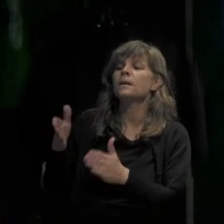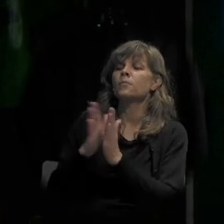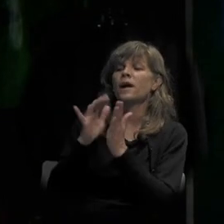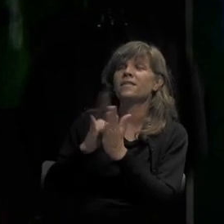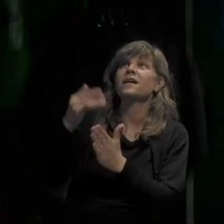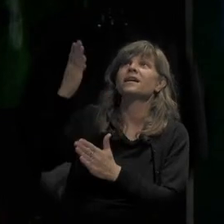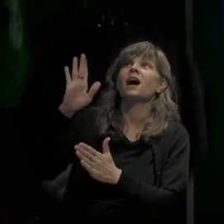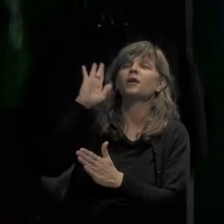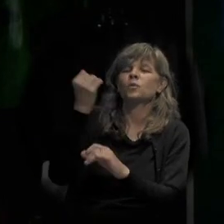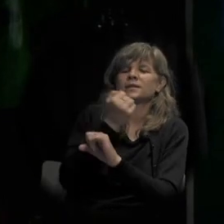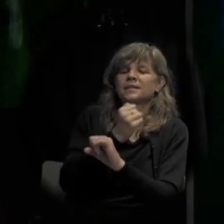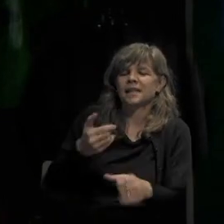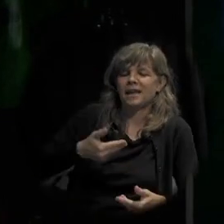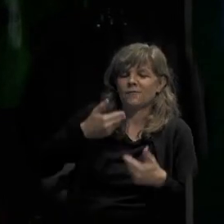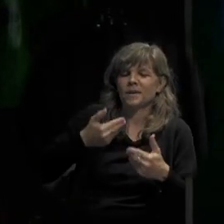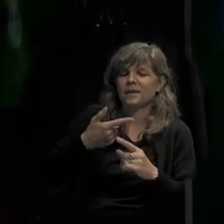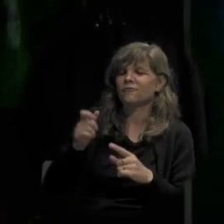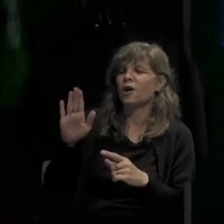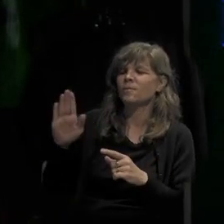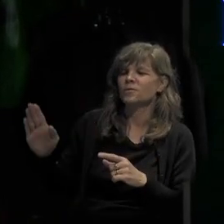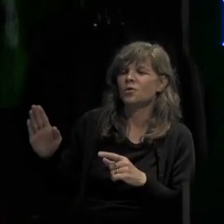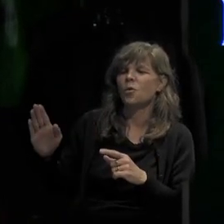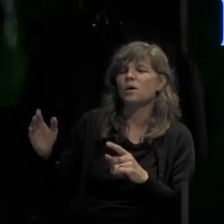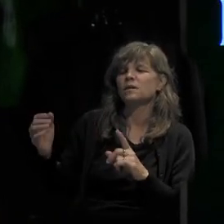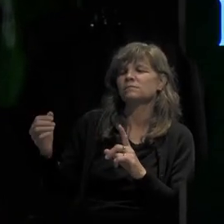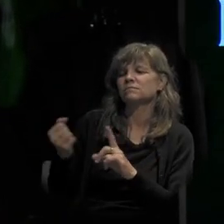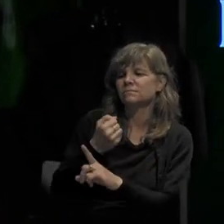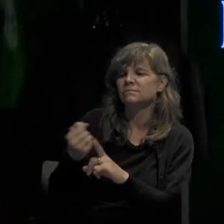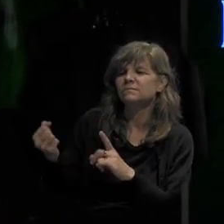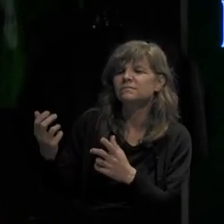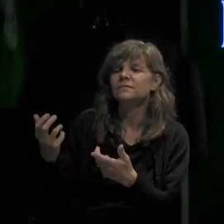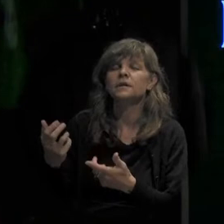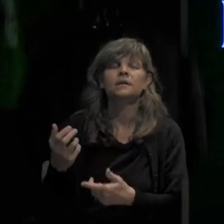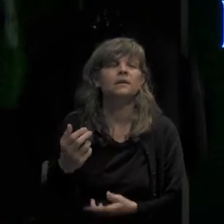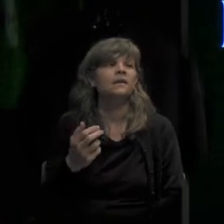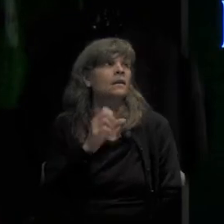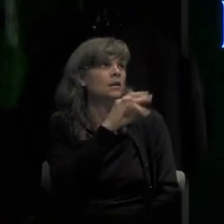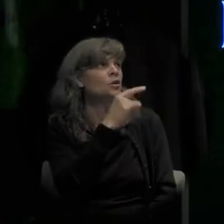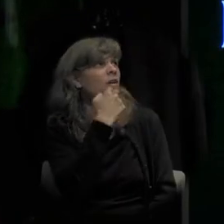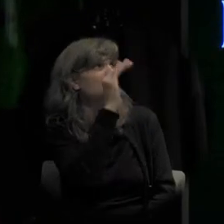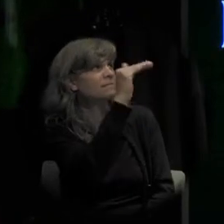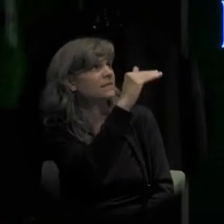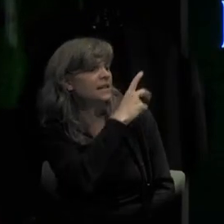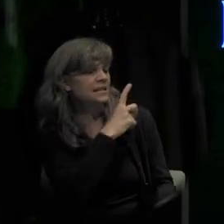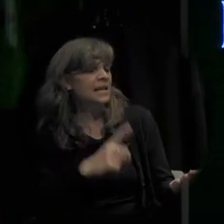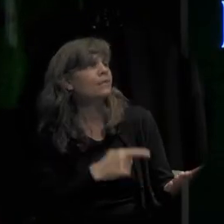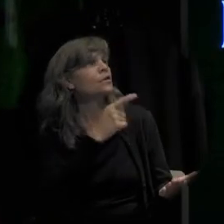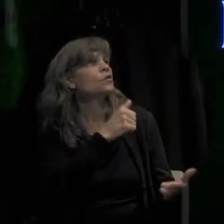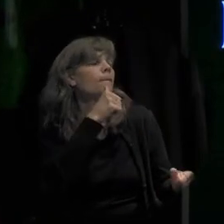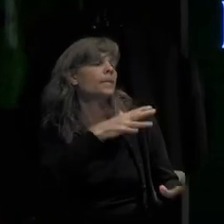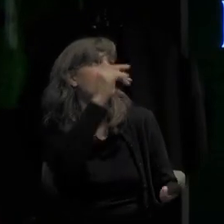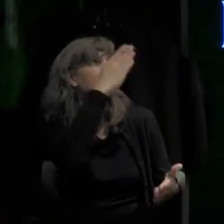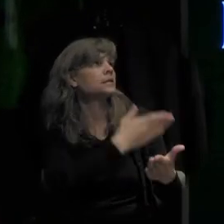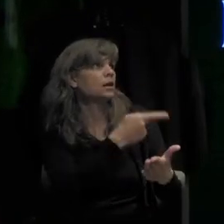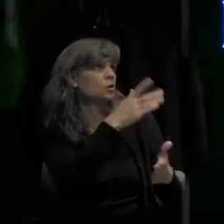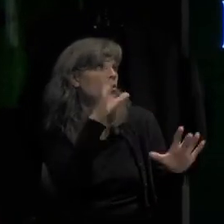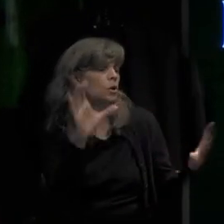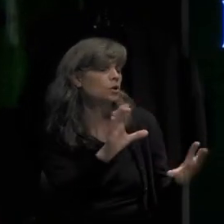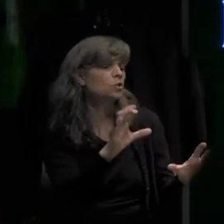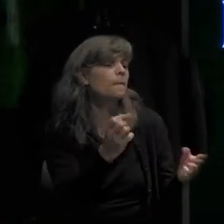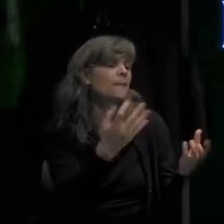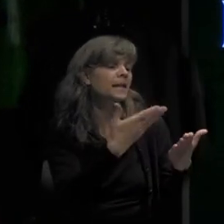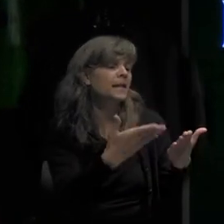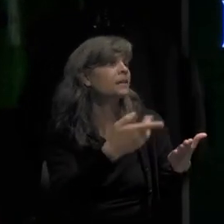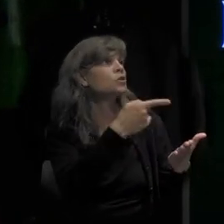me out of all tribulation. Then Saul said to David, blessed be you, my son David. You will do many things and will succeed